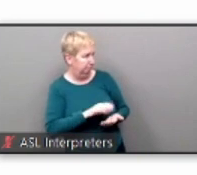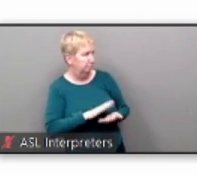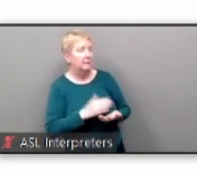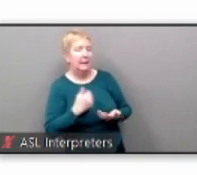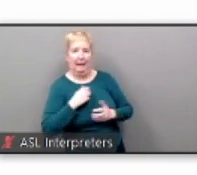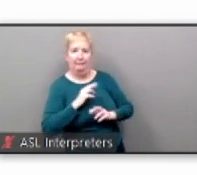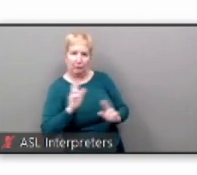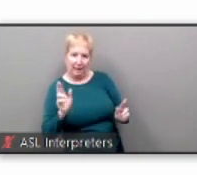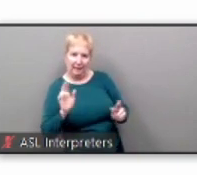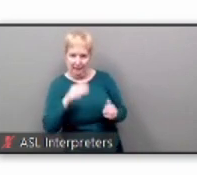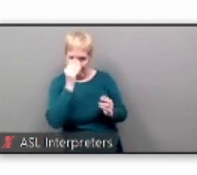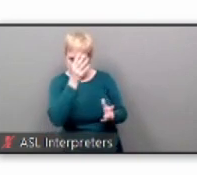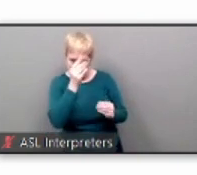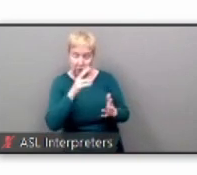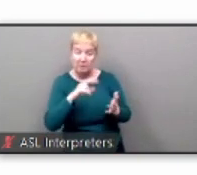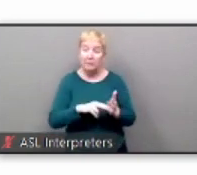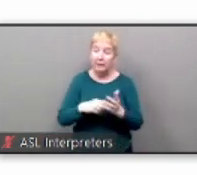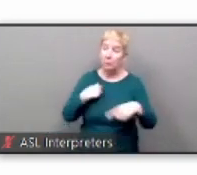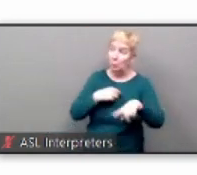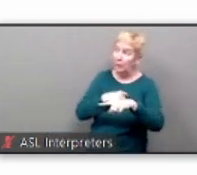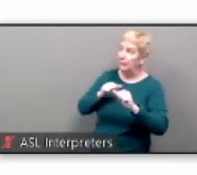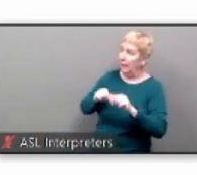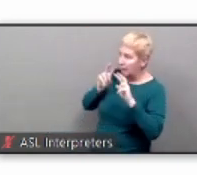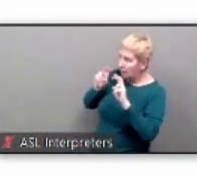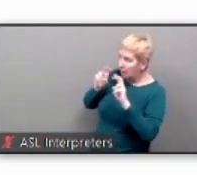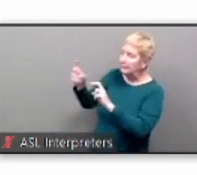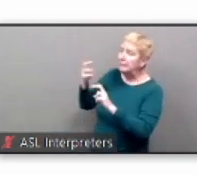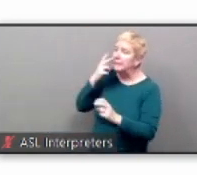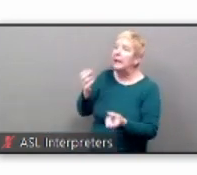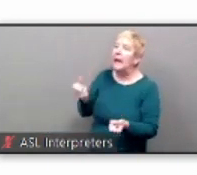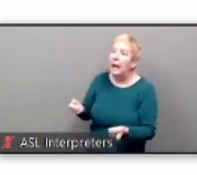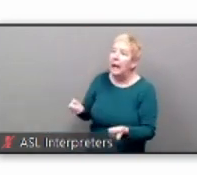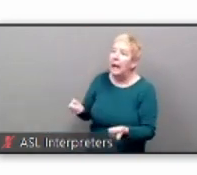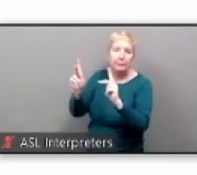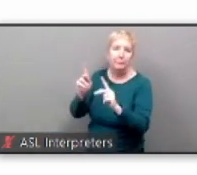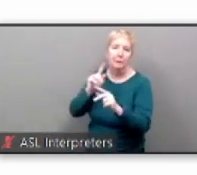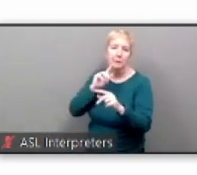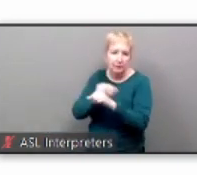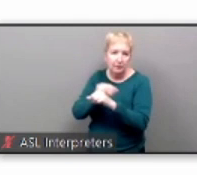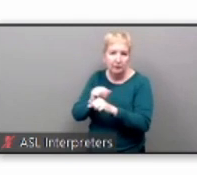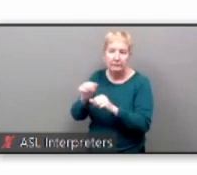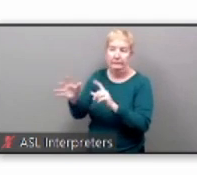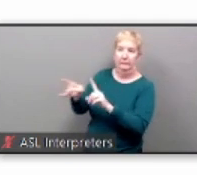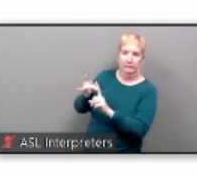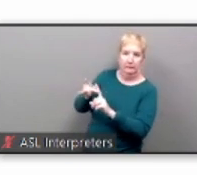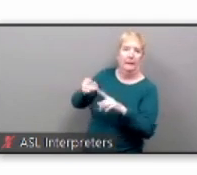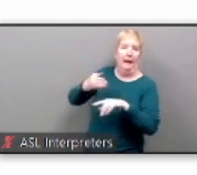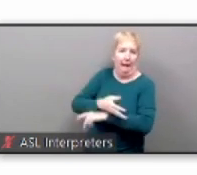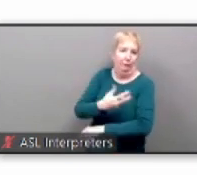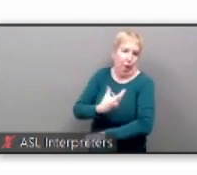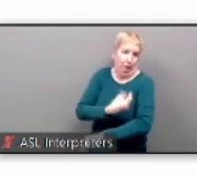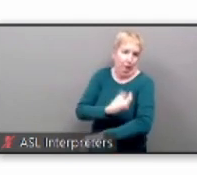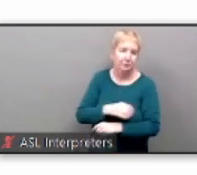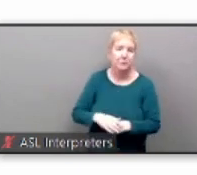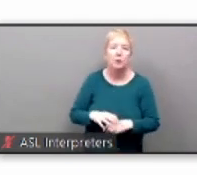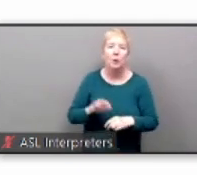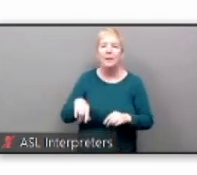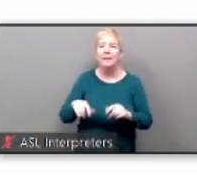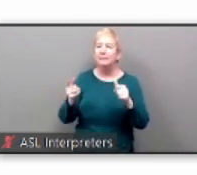so that the rate of vaccine breakthrough cases across the United States can be monitored. So this first